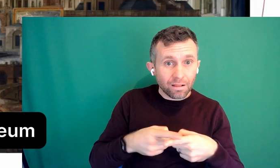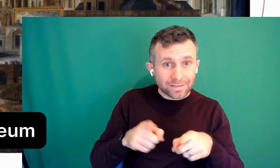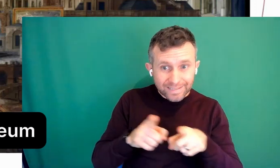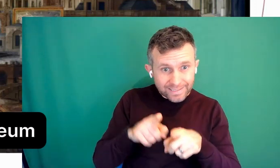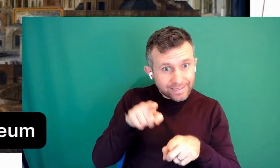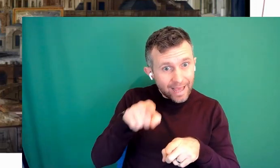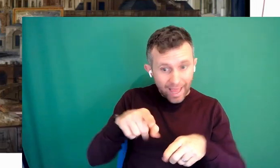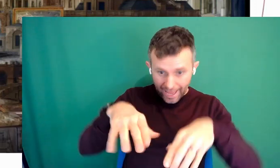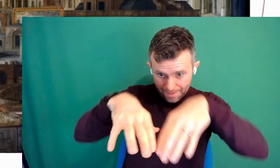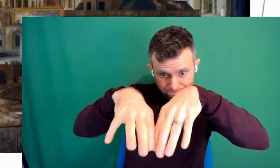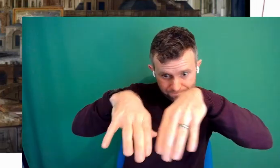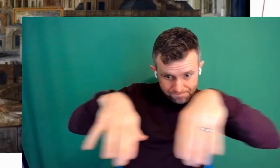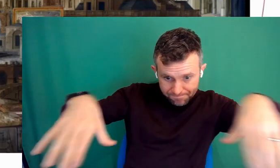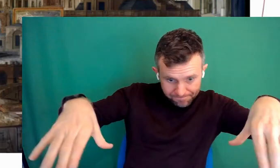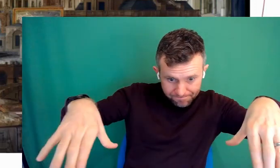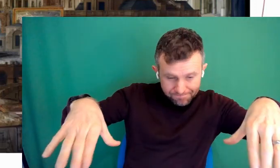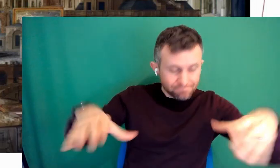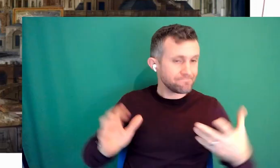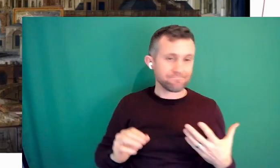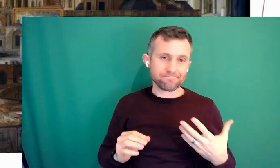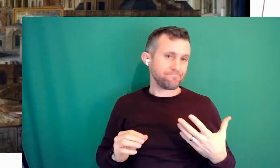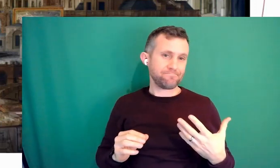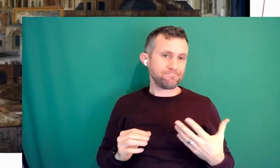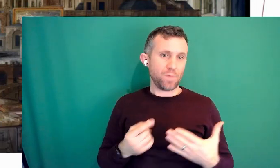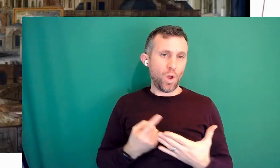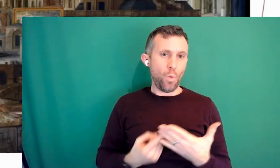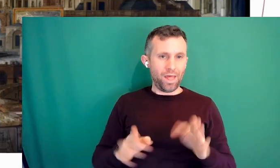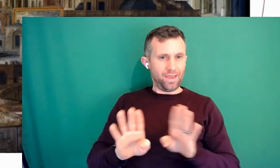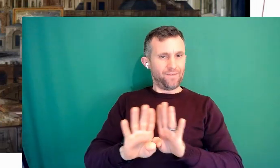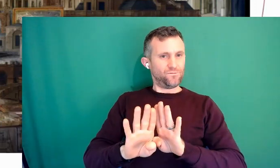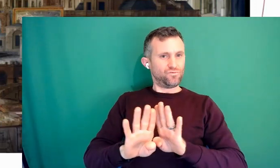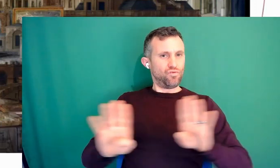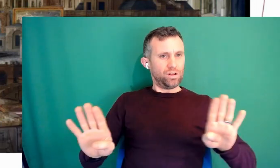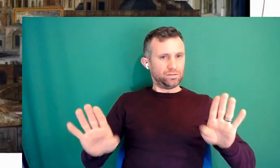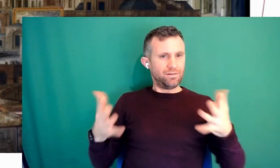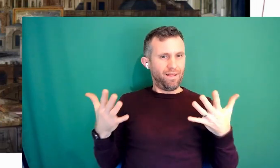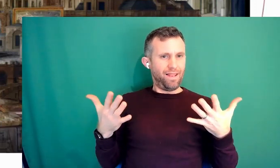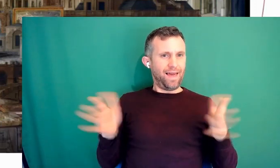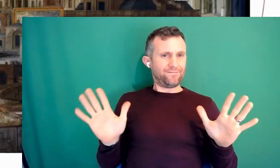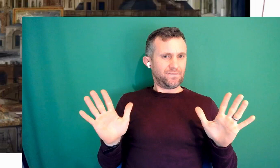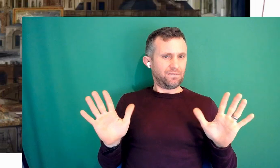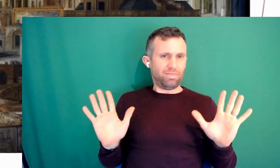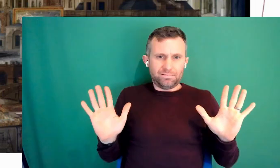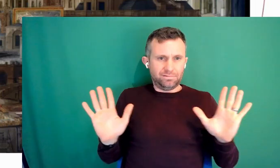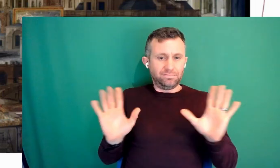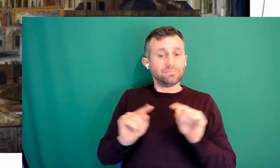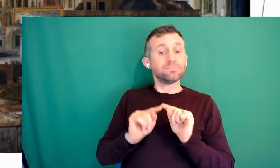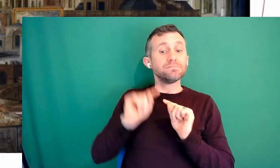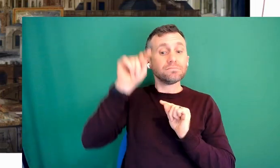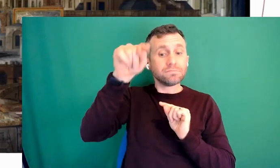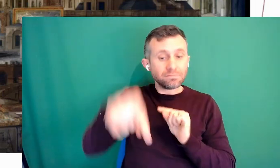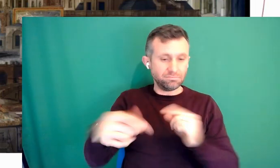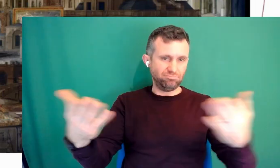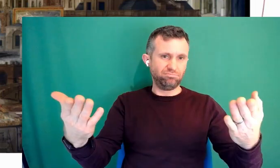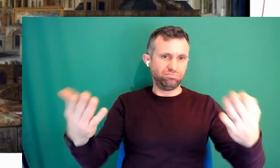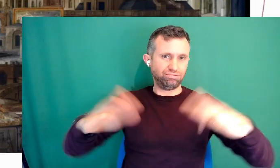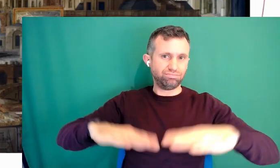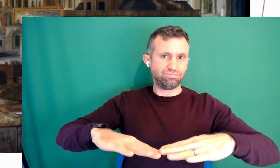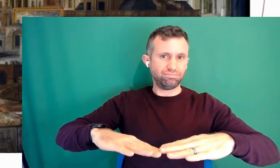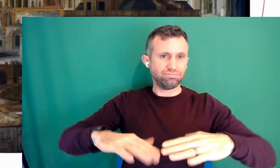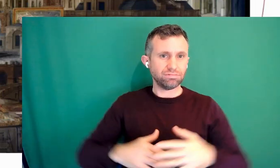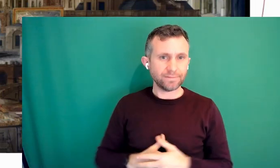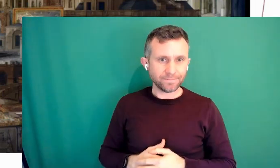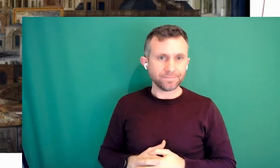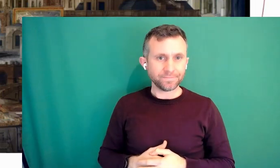the museum. And just to the right of it is a small monument shrouded in